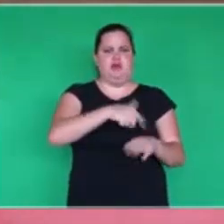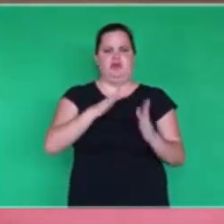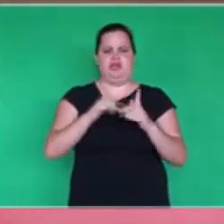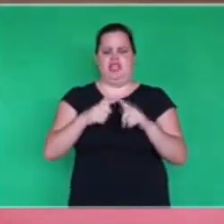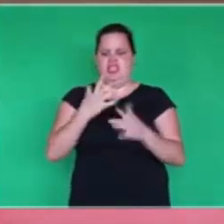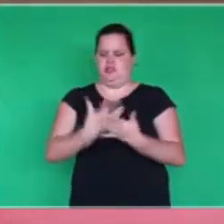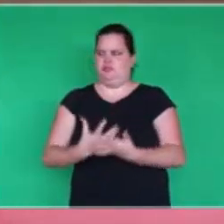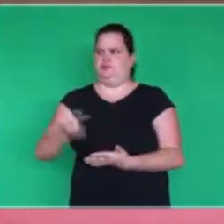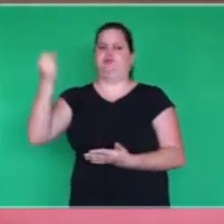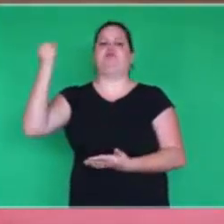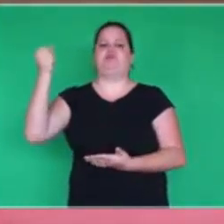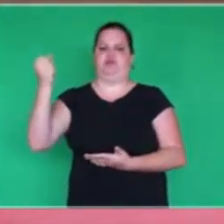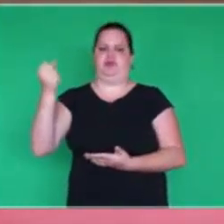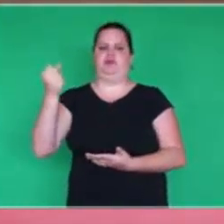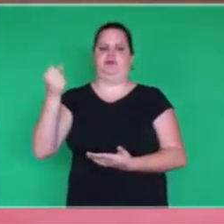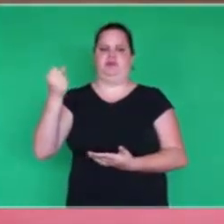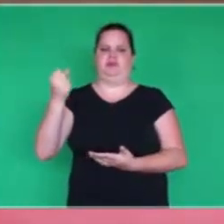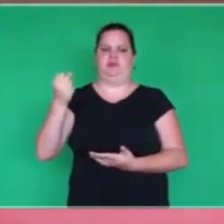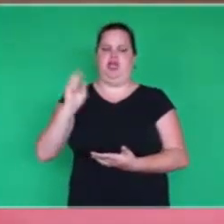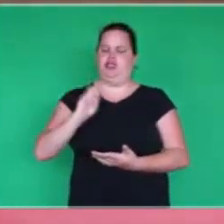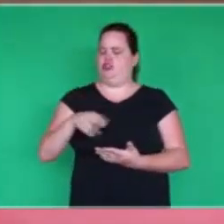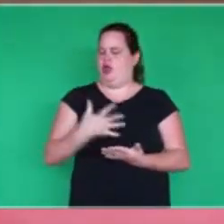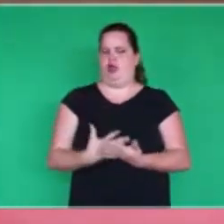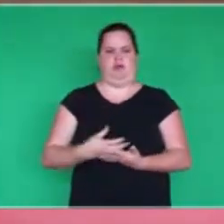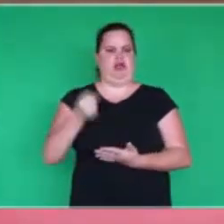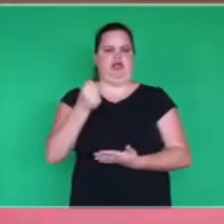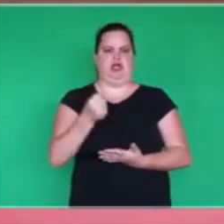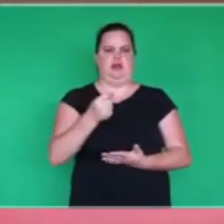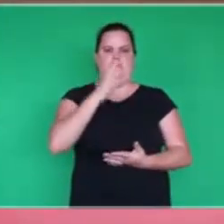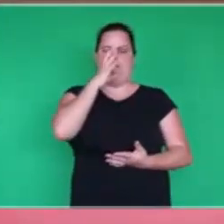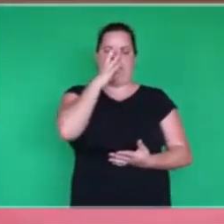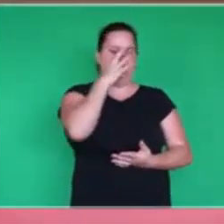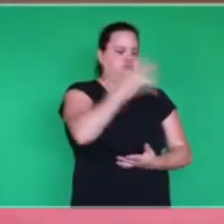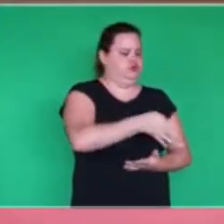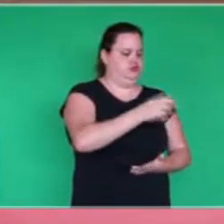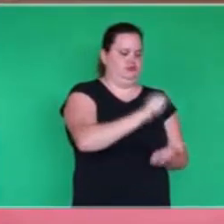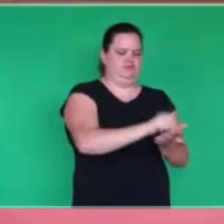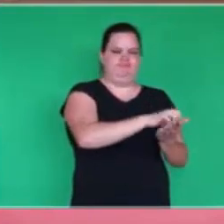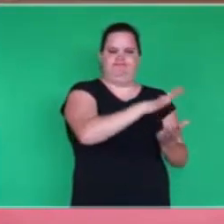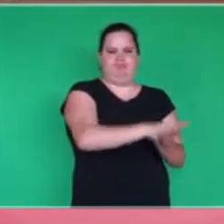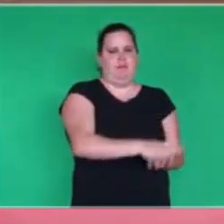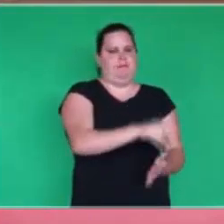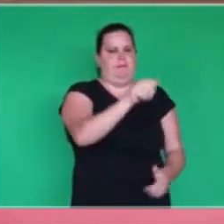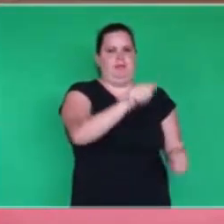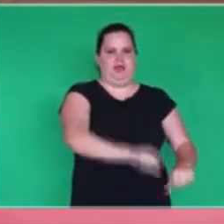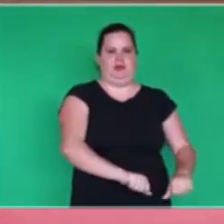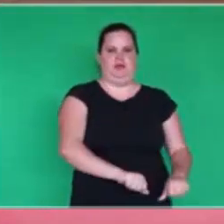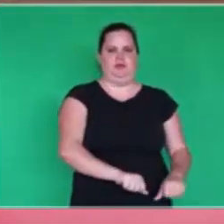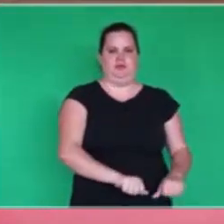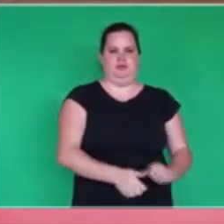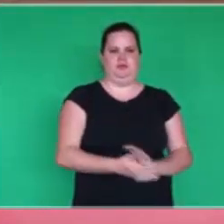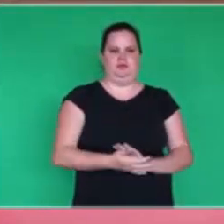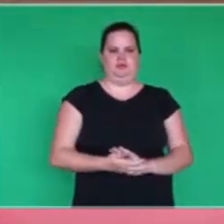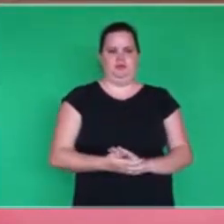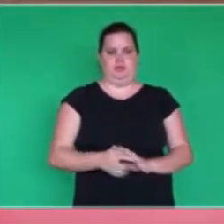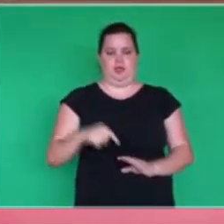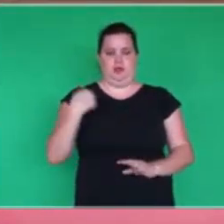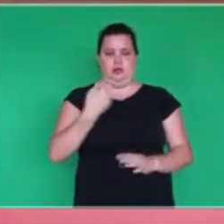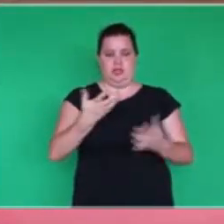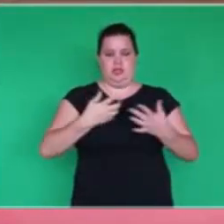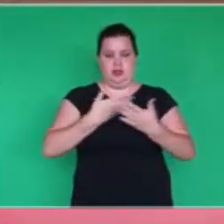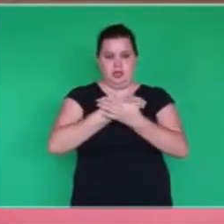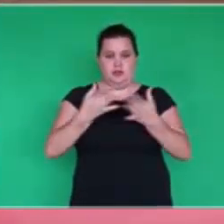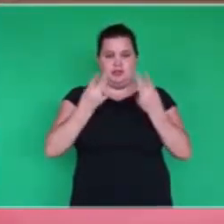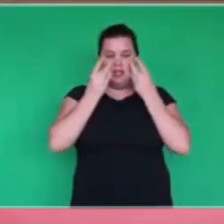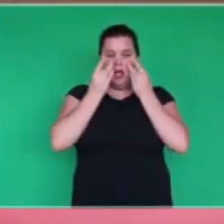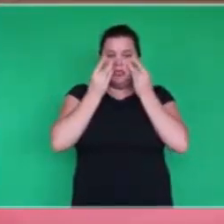sequence. At the first moment, the church will rise in the rapture. The bride will be raptured. There will be a period of